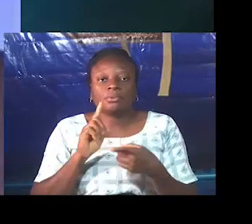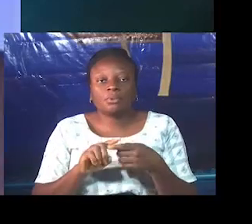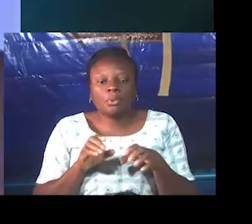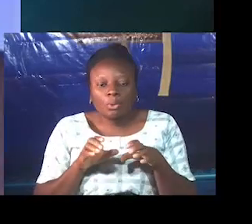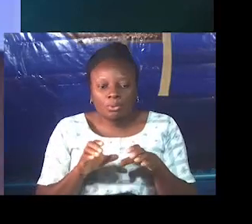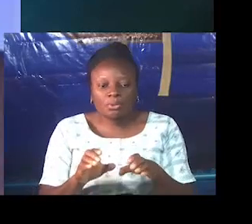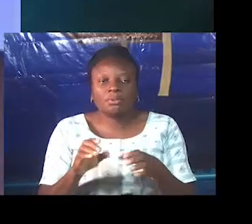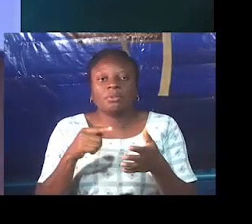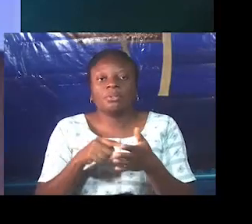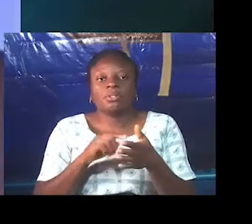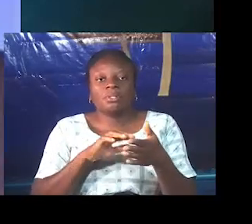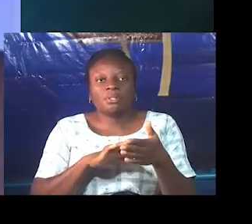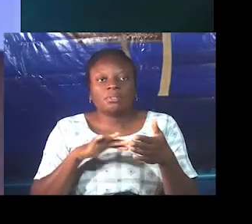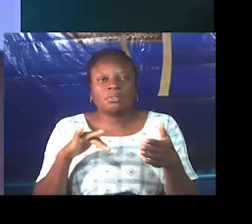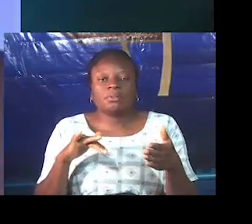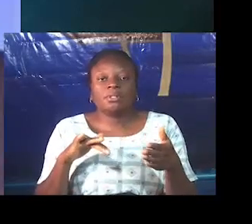studies. And